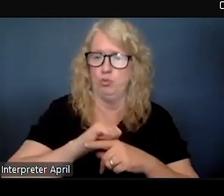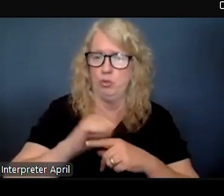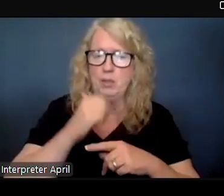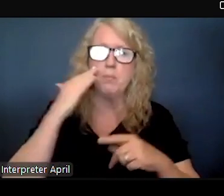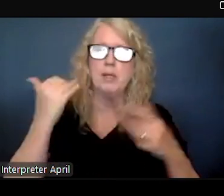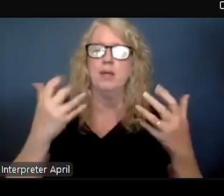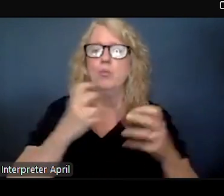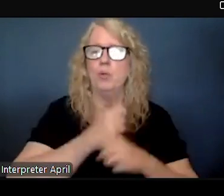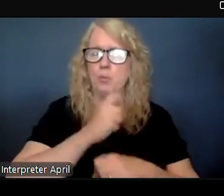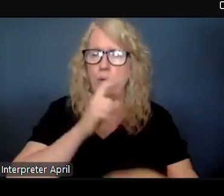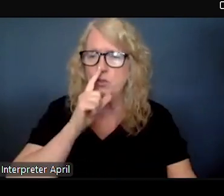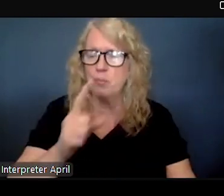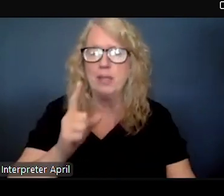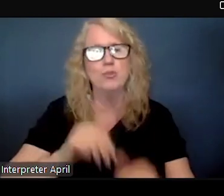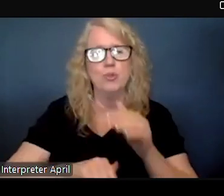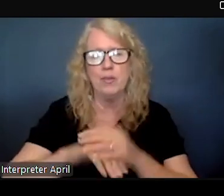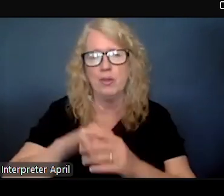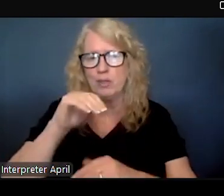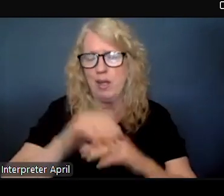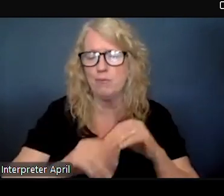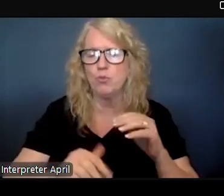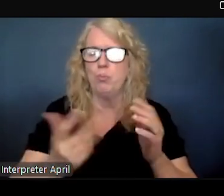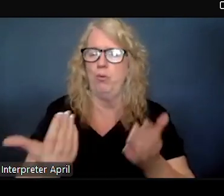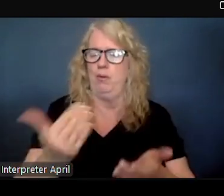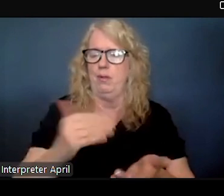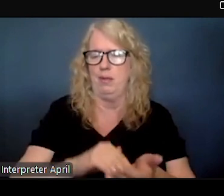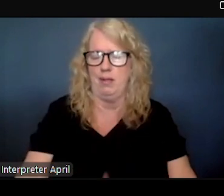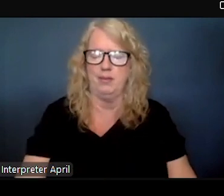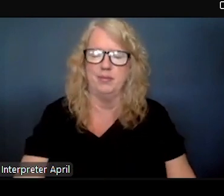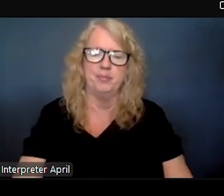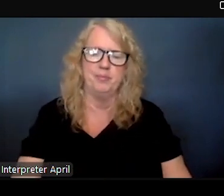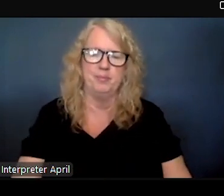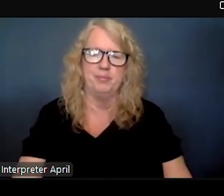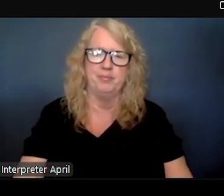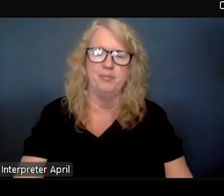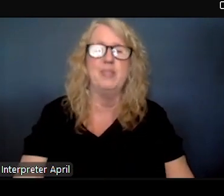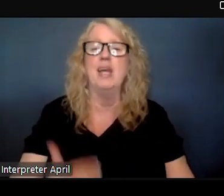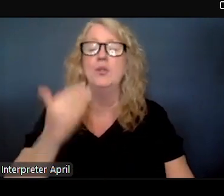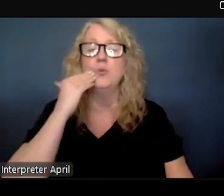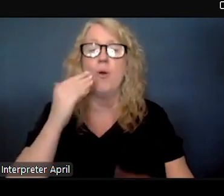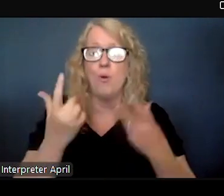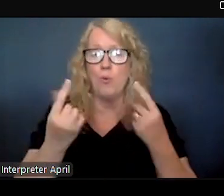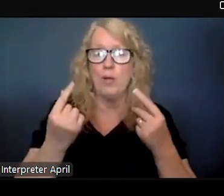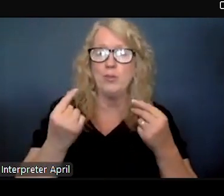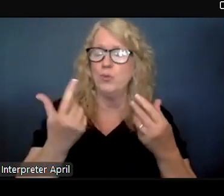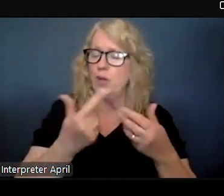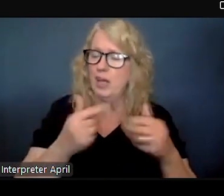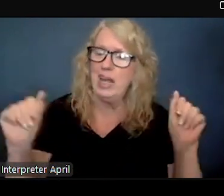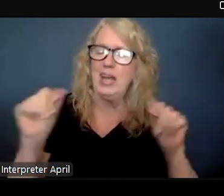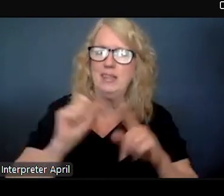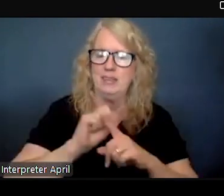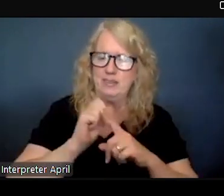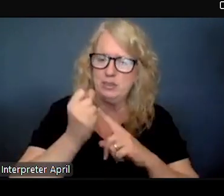want to make sure that they are comfortable and know what to do in any situation